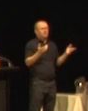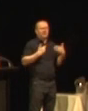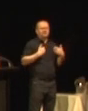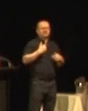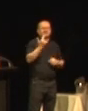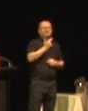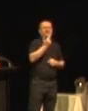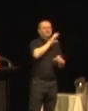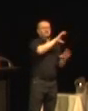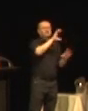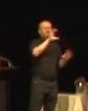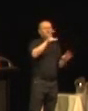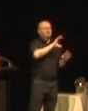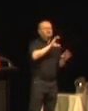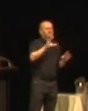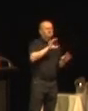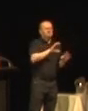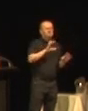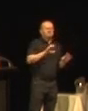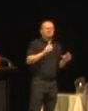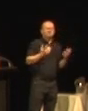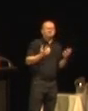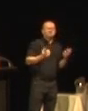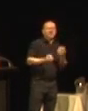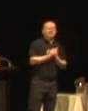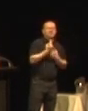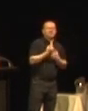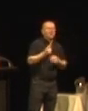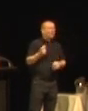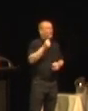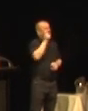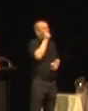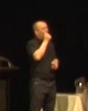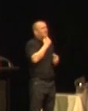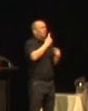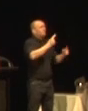the slide? Yeah, I left you hanging there a little bit.